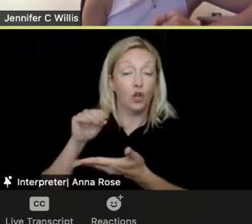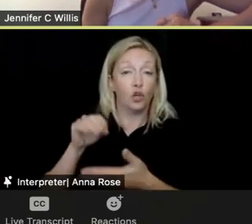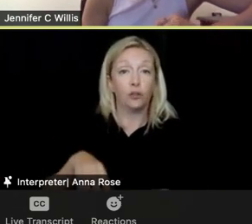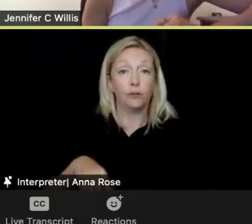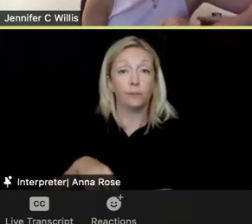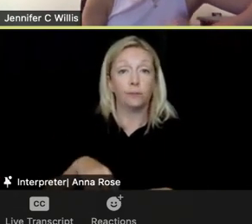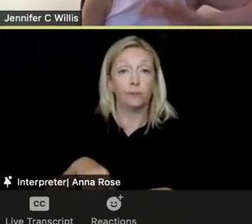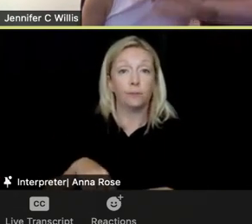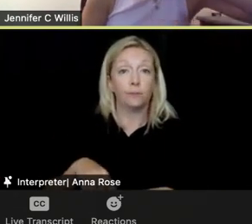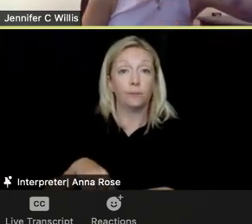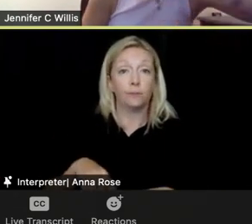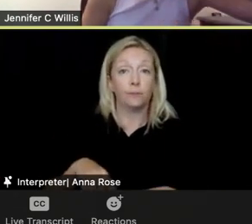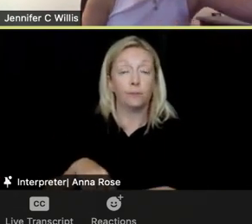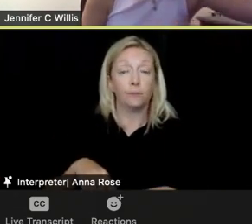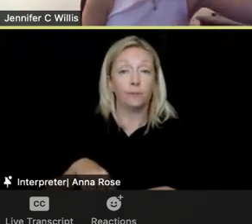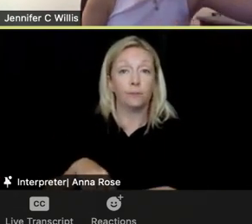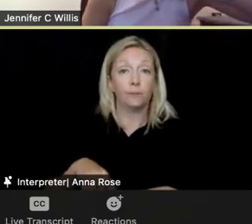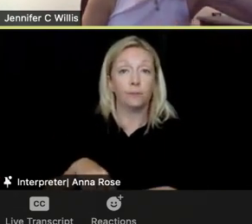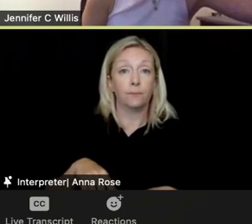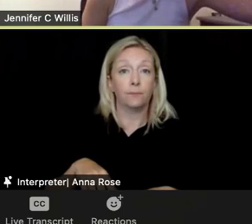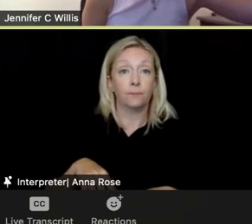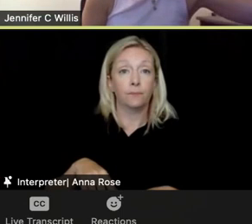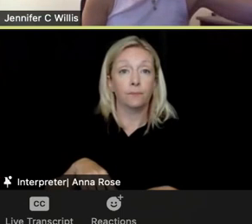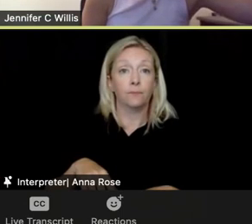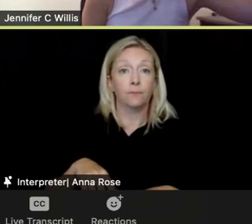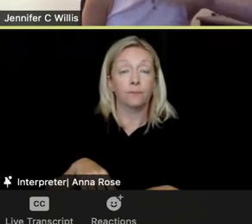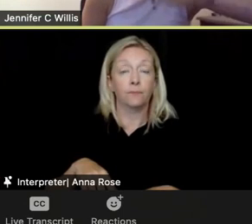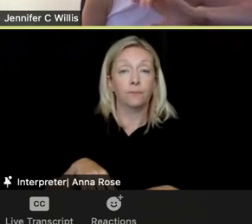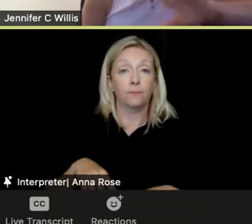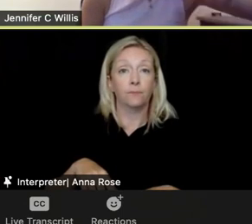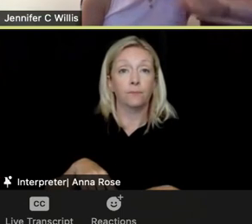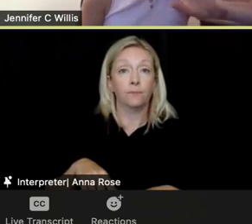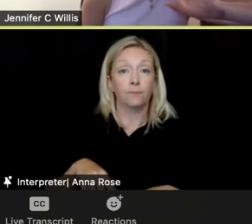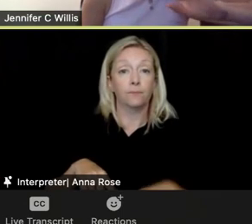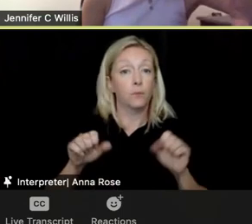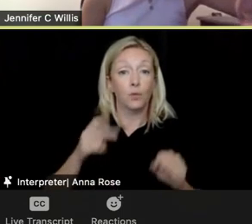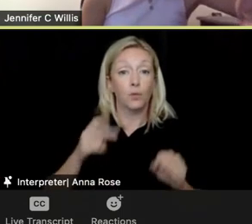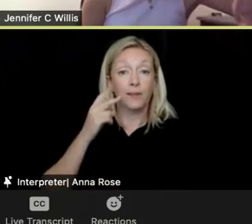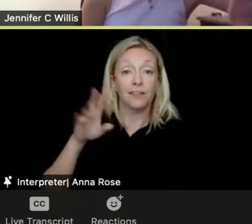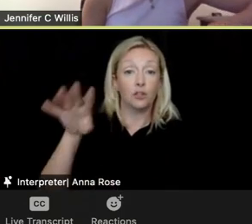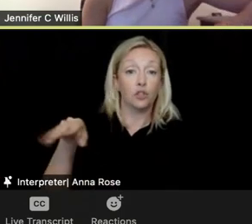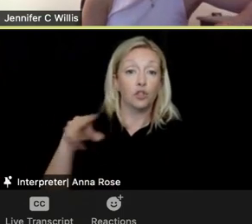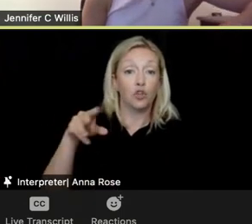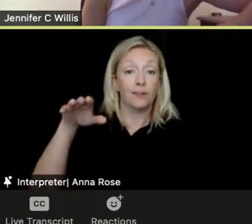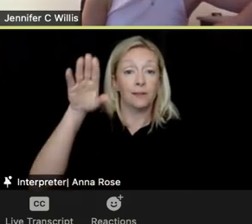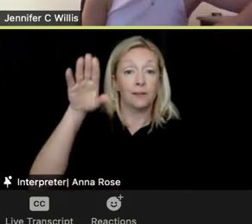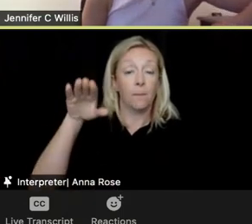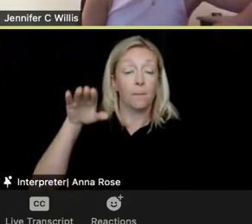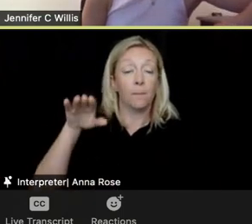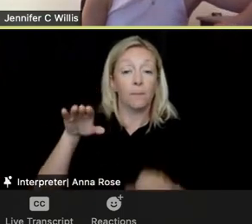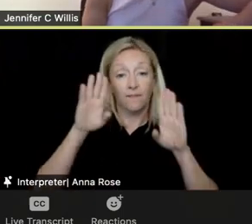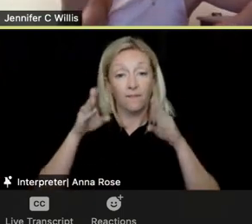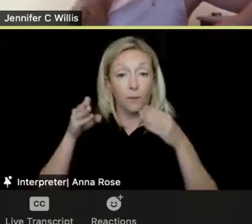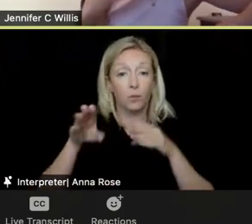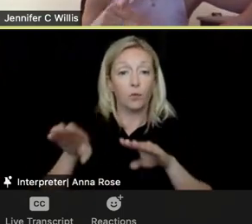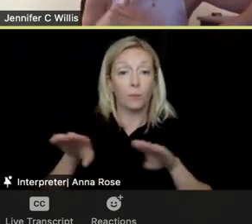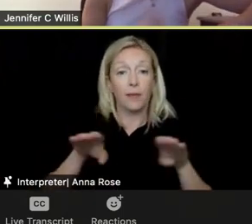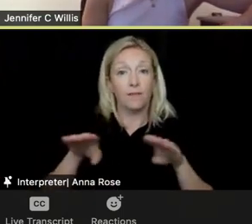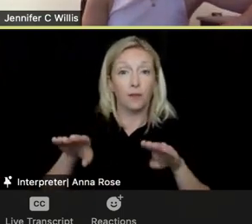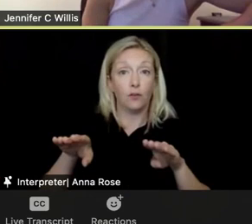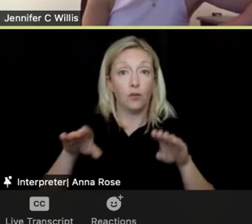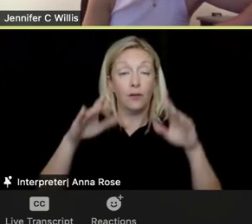really nicely and to see that those initial top levels are very behavior focused. And